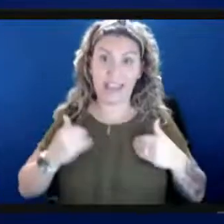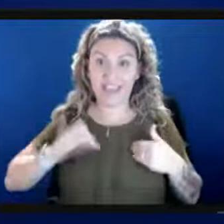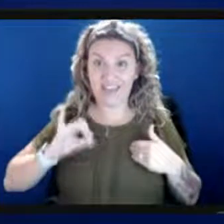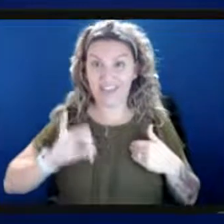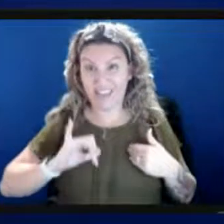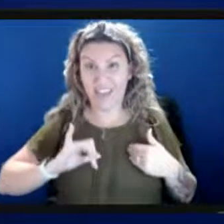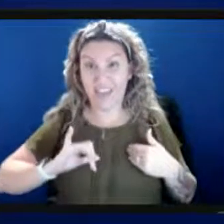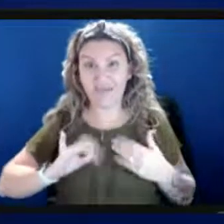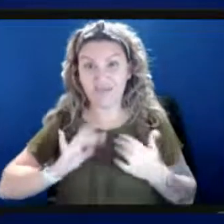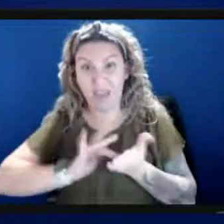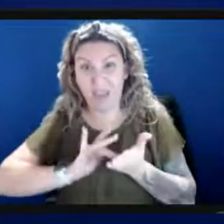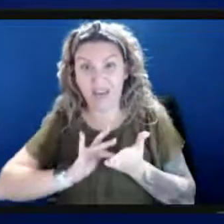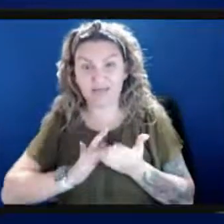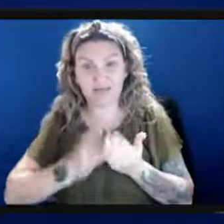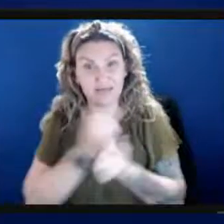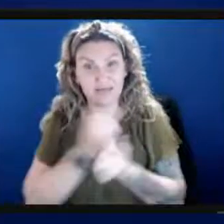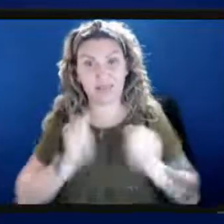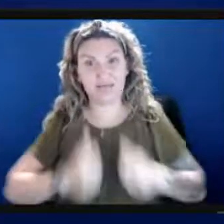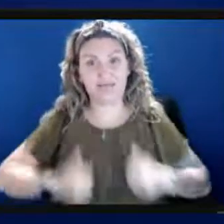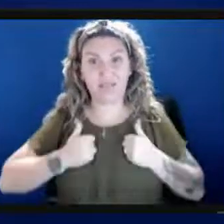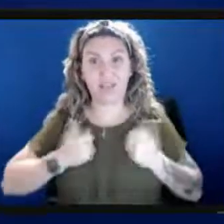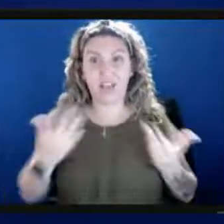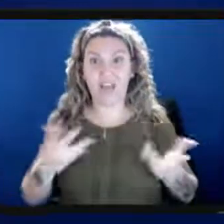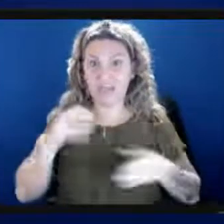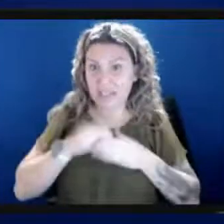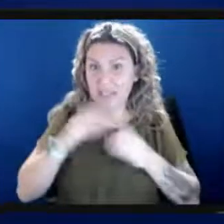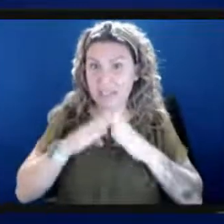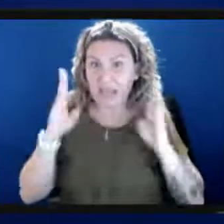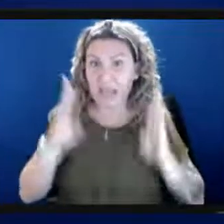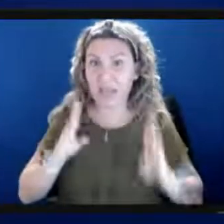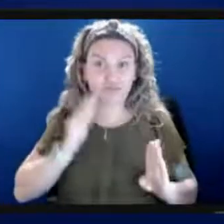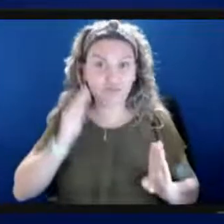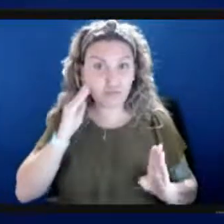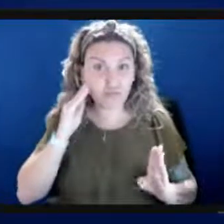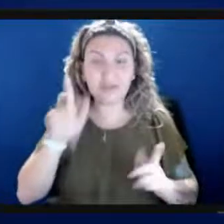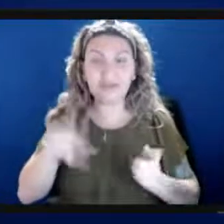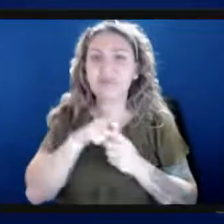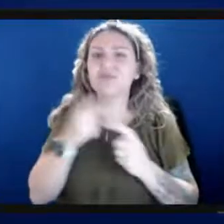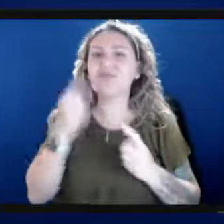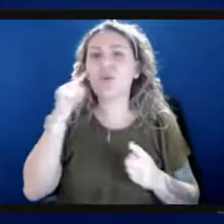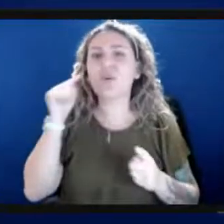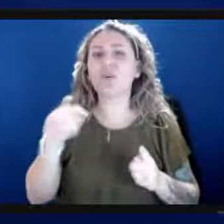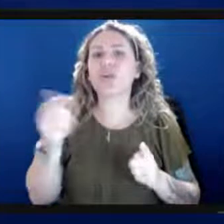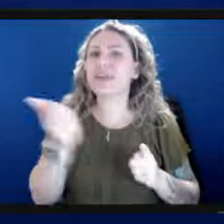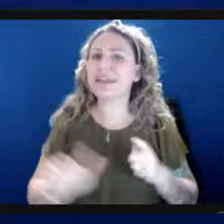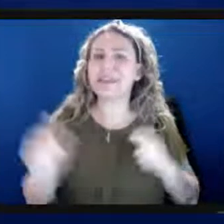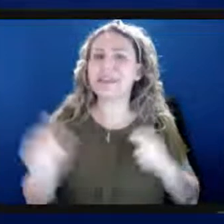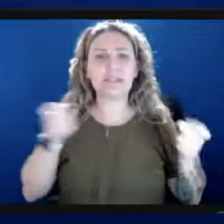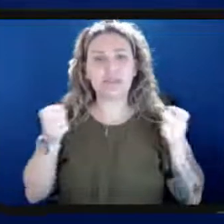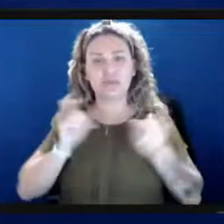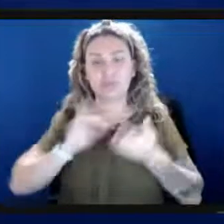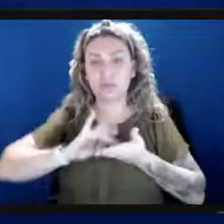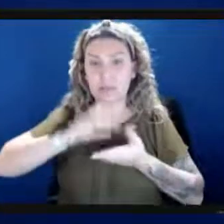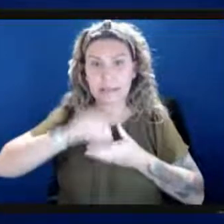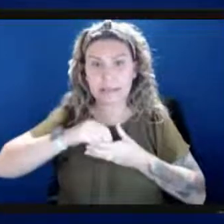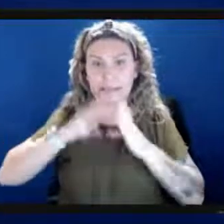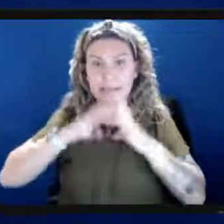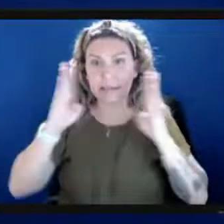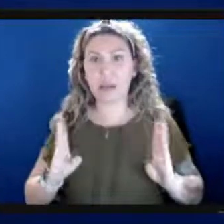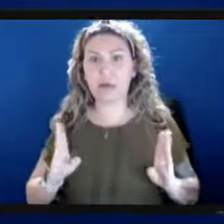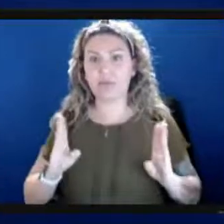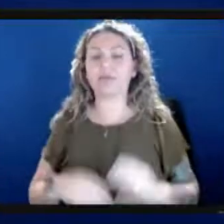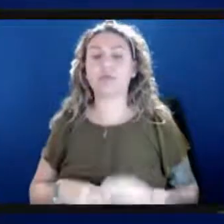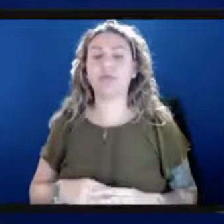medication in the home and keeping it with you, specifically if any controlled substances are in the house. And